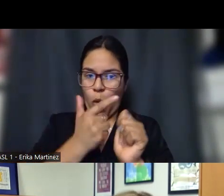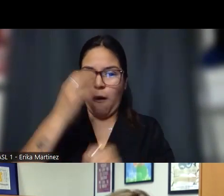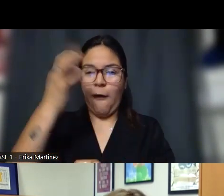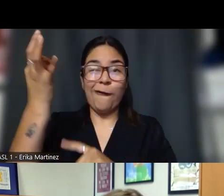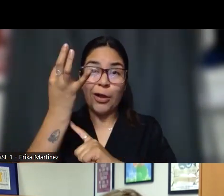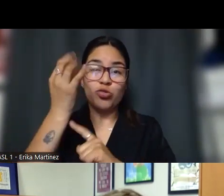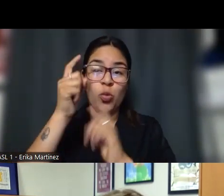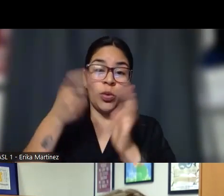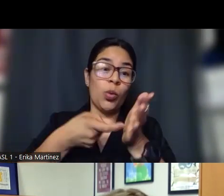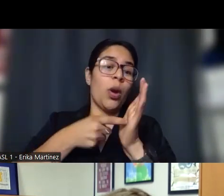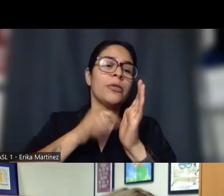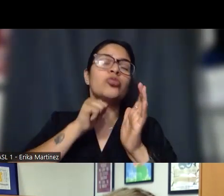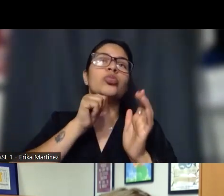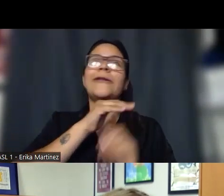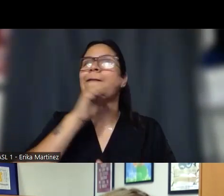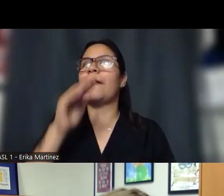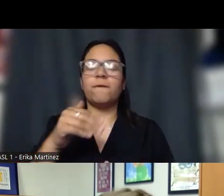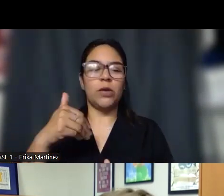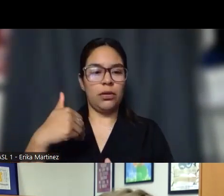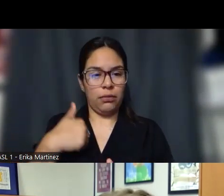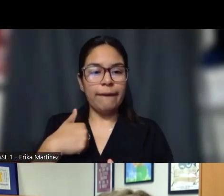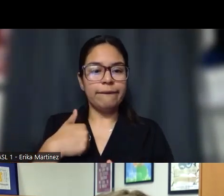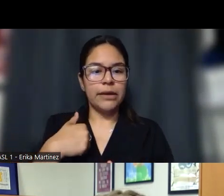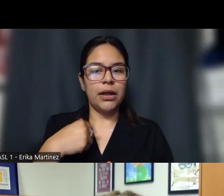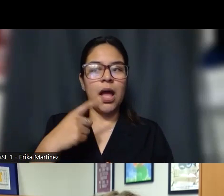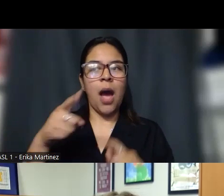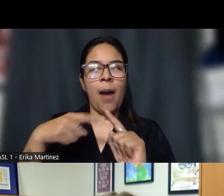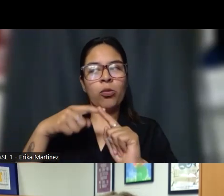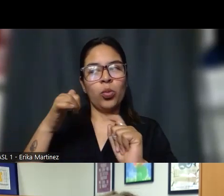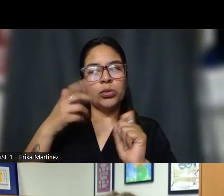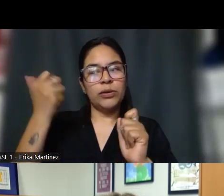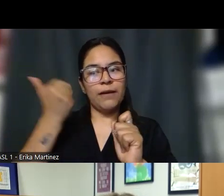requirements so that we never jeopardize any of this crucial funding.